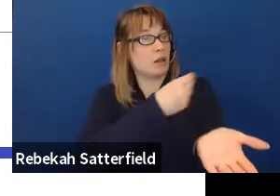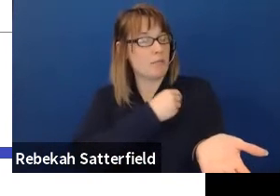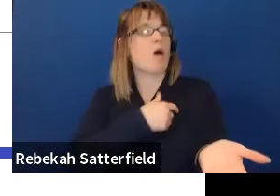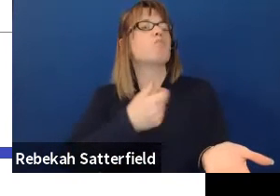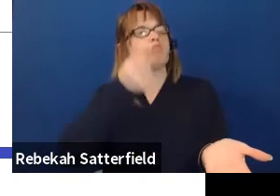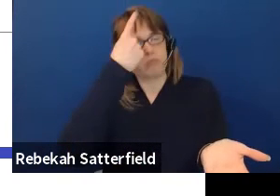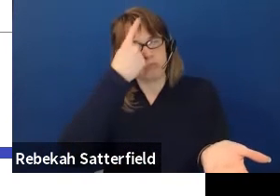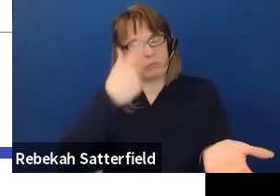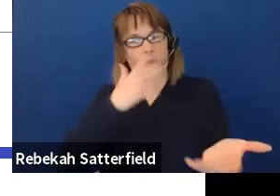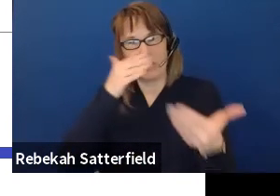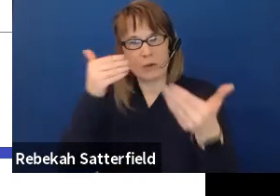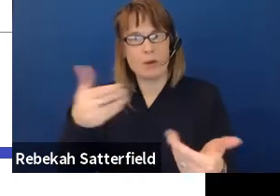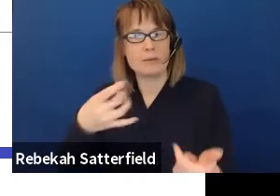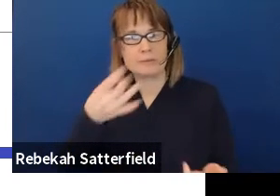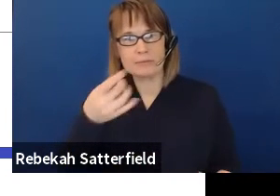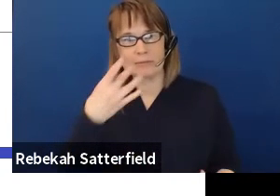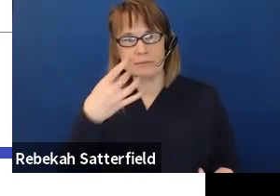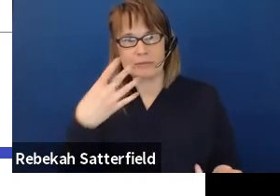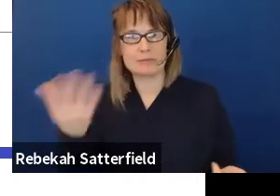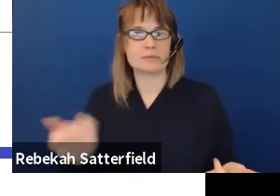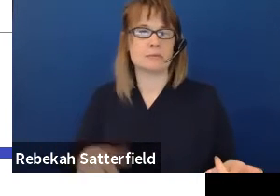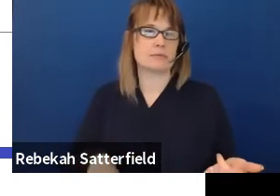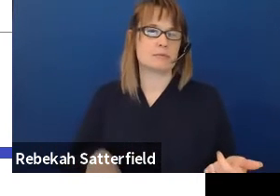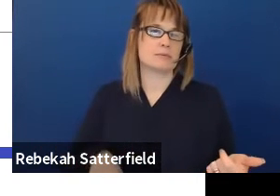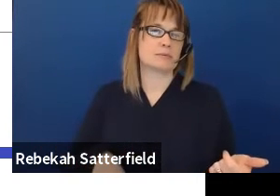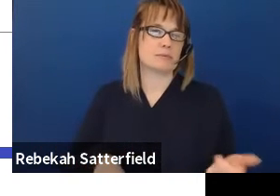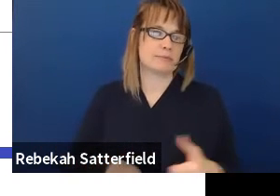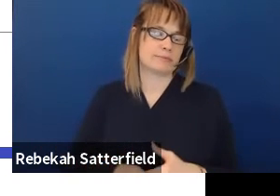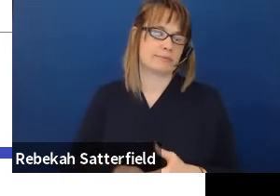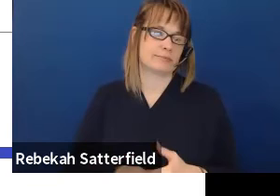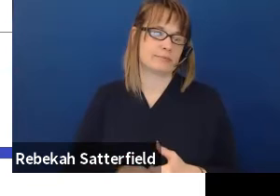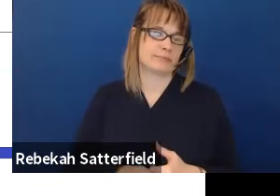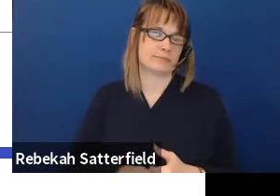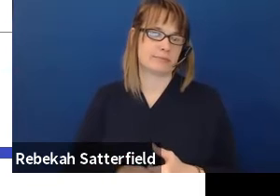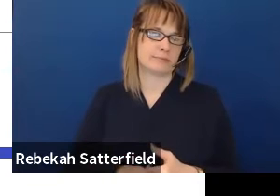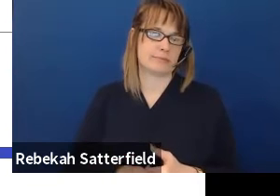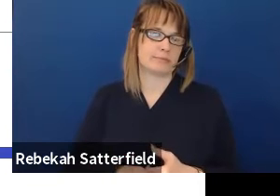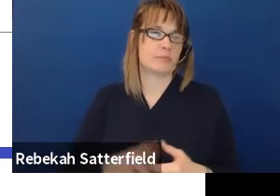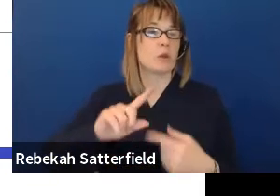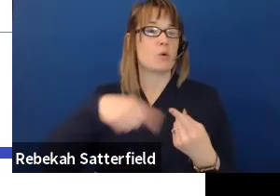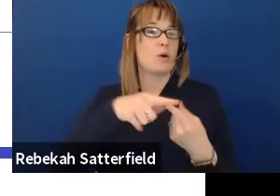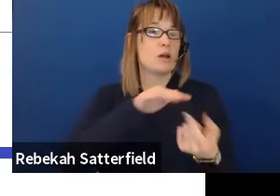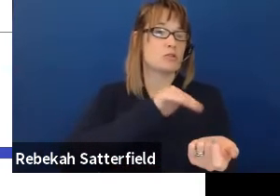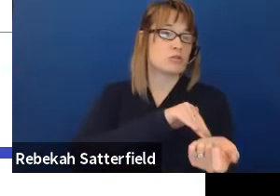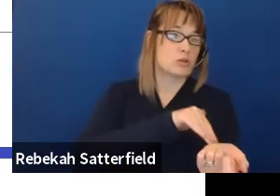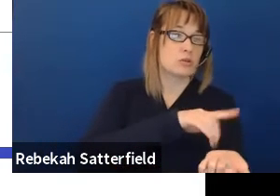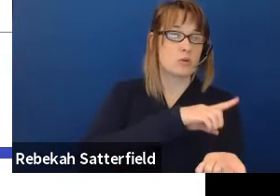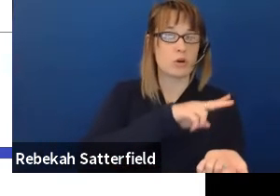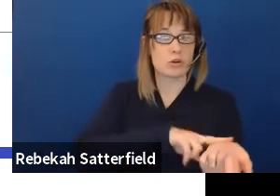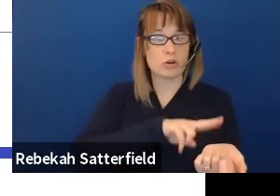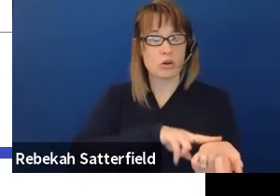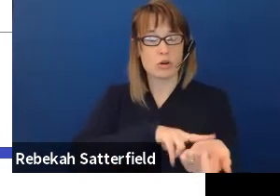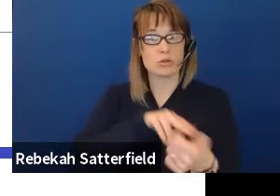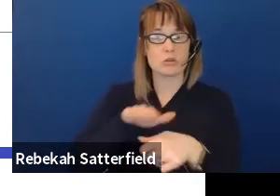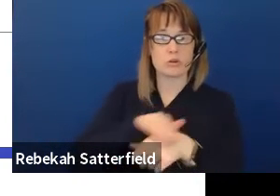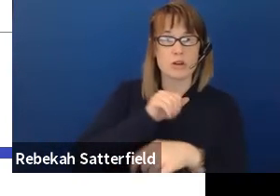appointments, provide the information or forms they're being asked to complete. When a provider pulls in a colleague or